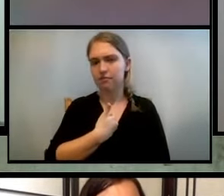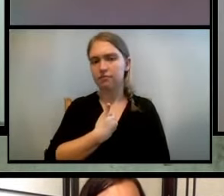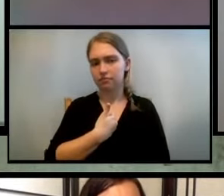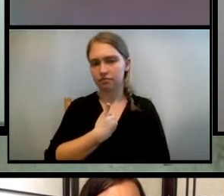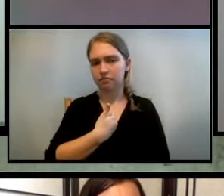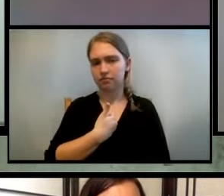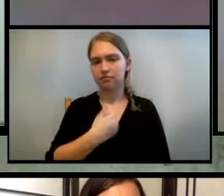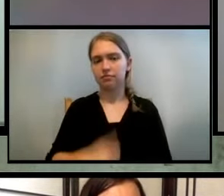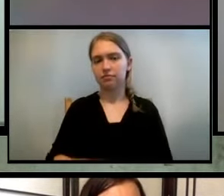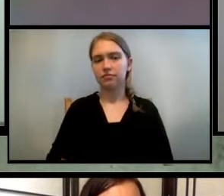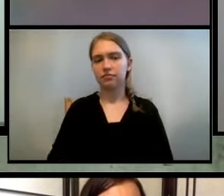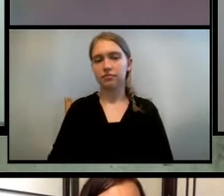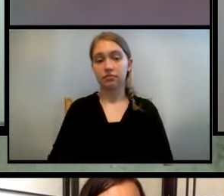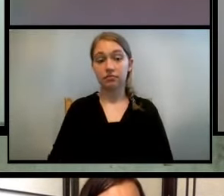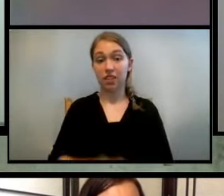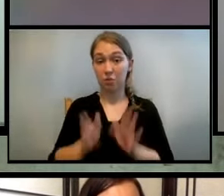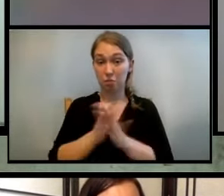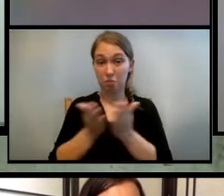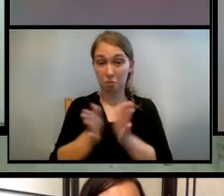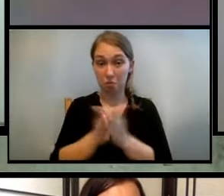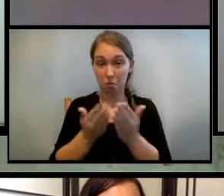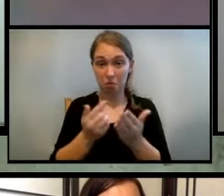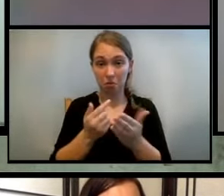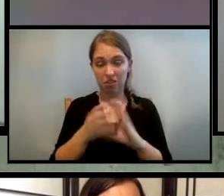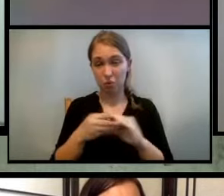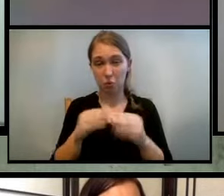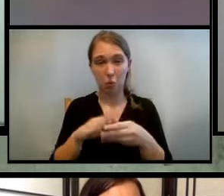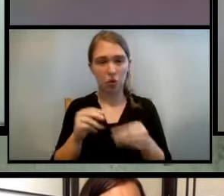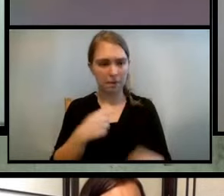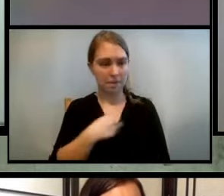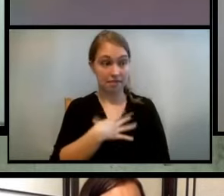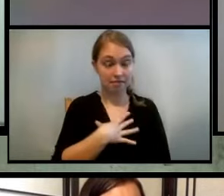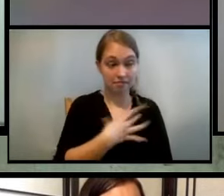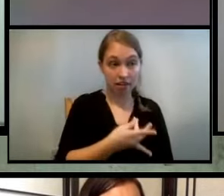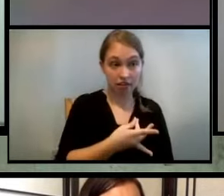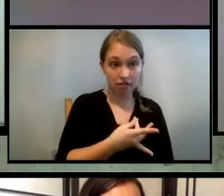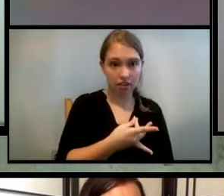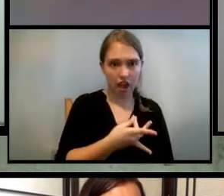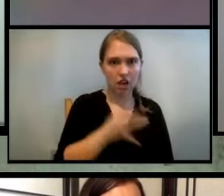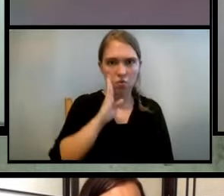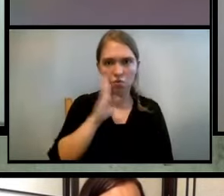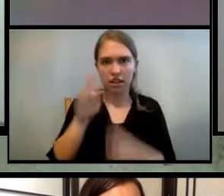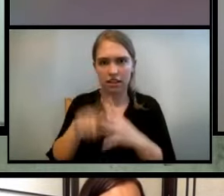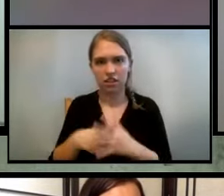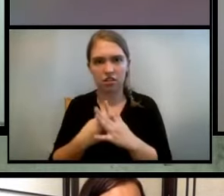not only do I like it, but will it get people talking? Will it get people,